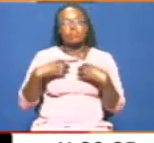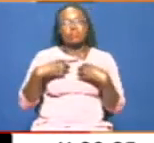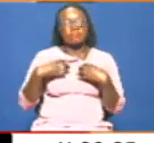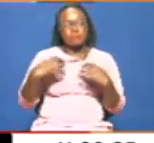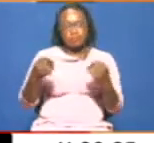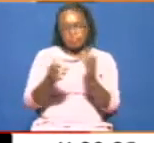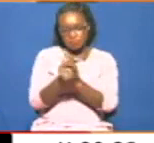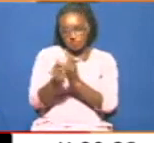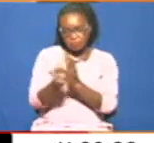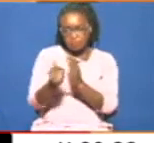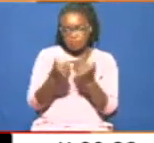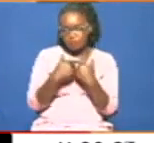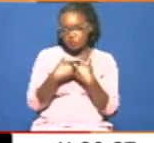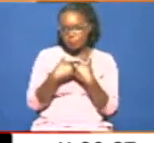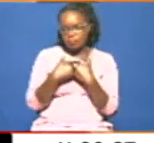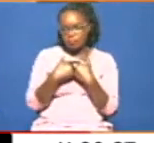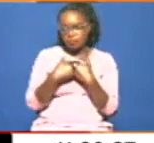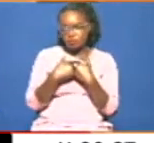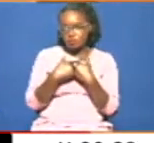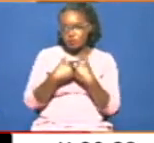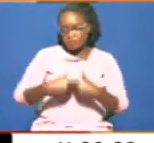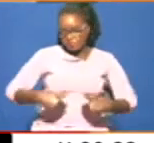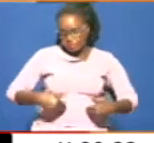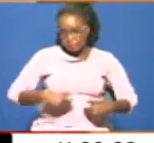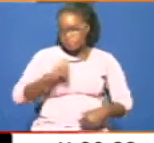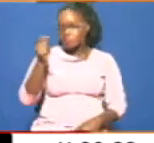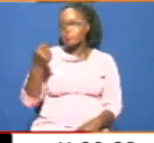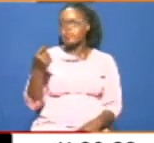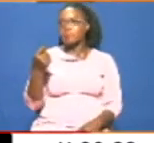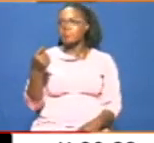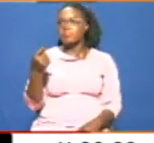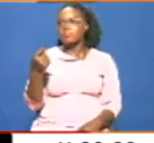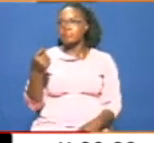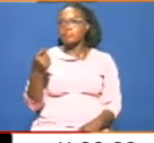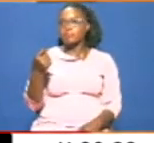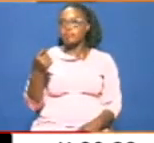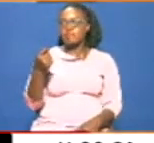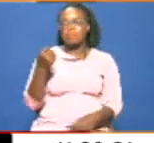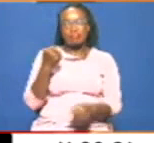set. The youth in this country are very well endowed and they are hardworking.